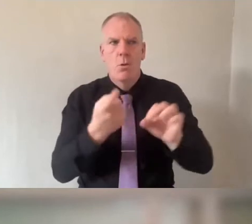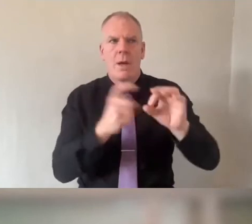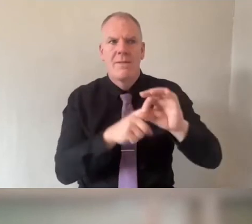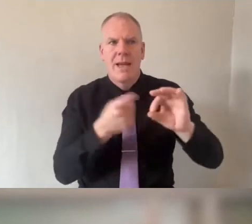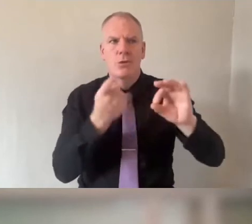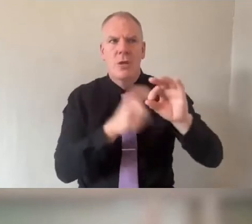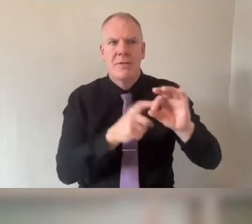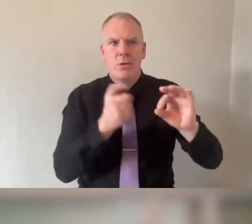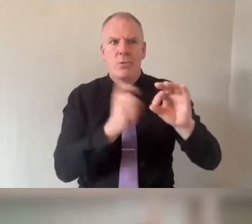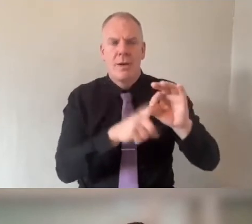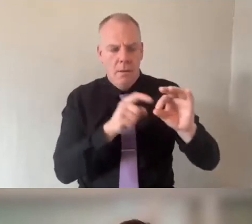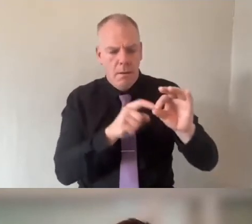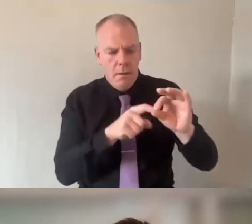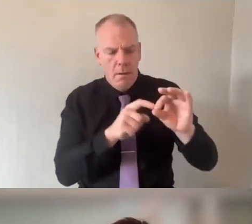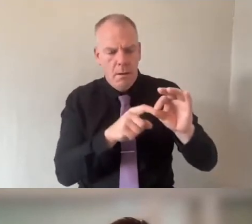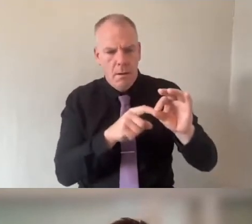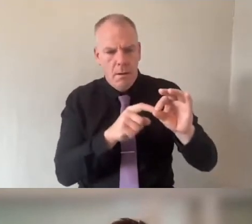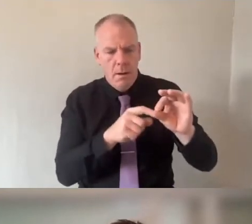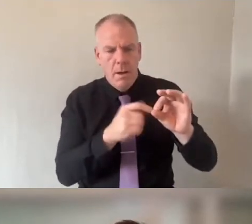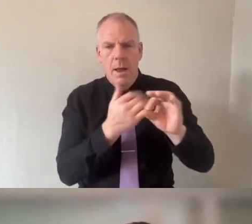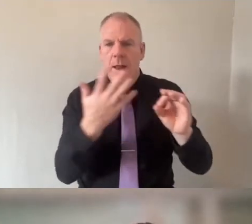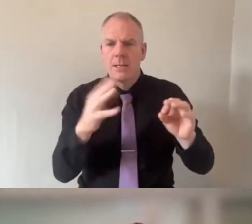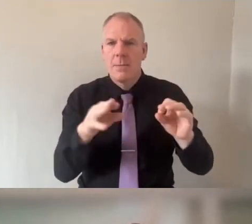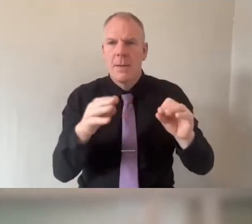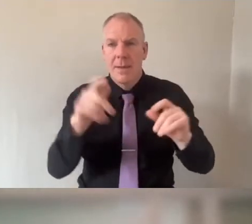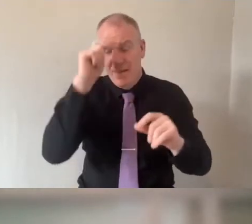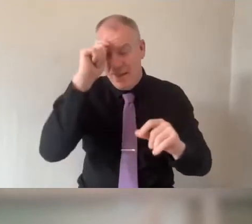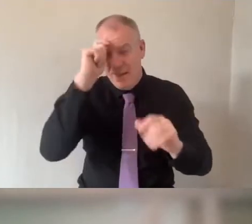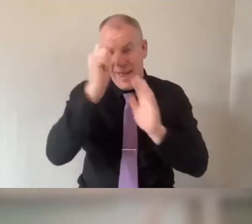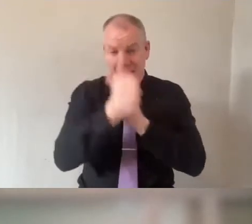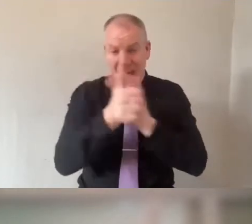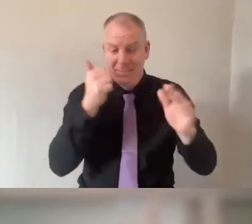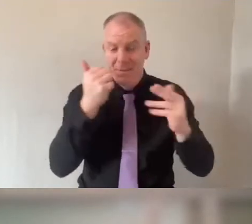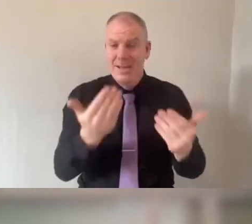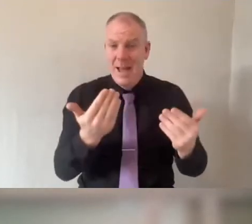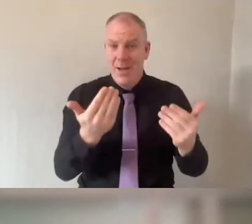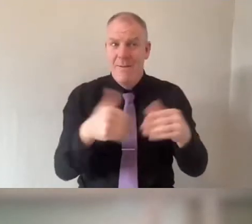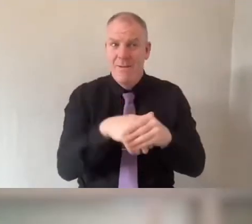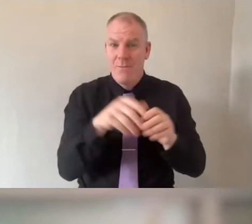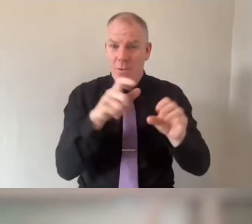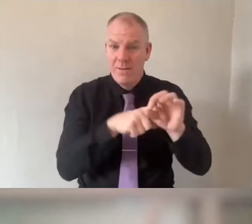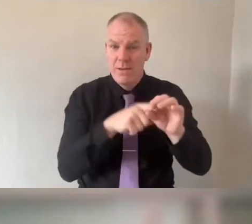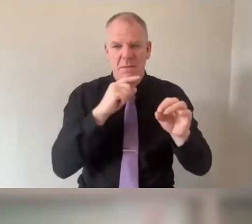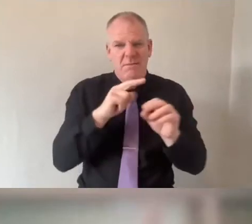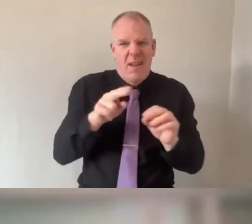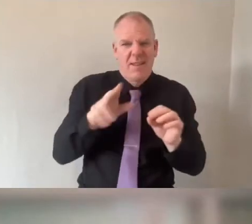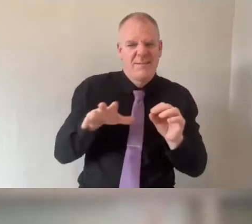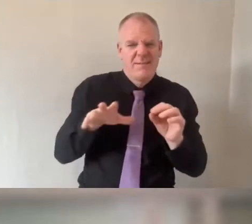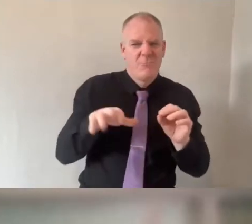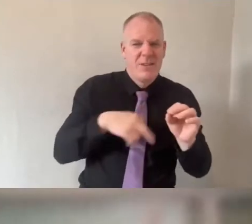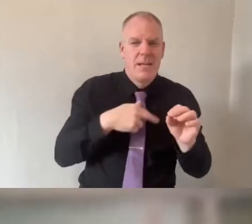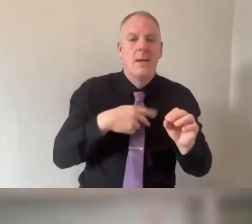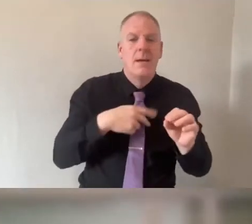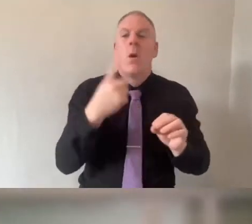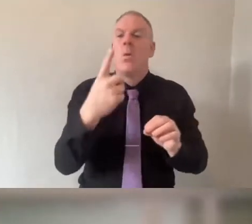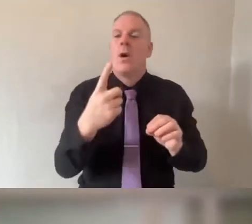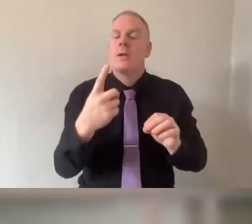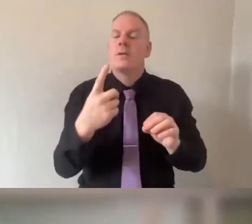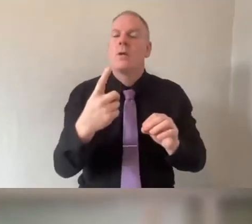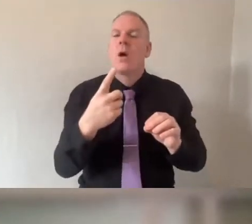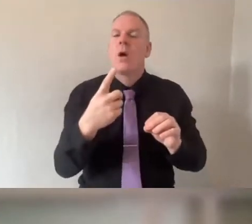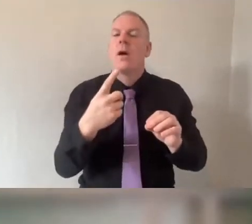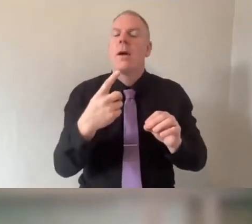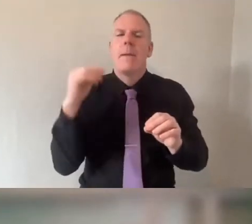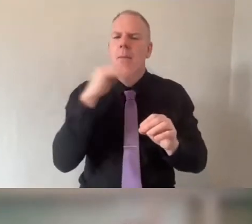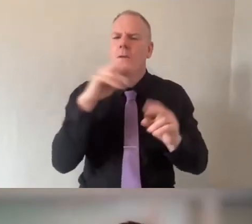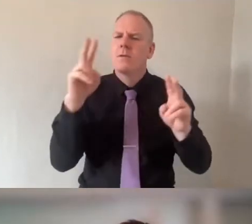probably lots of people now think they're an expert in qualifications when maybe they're not. But one of the key issues was fairness. And